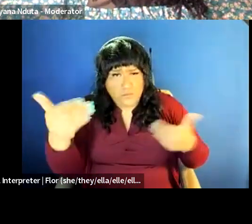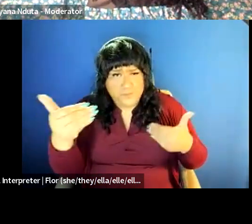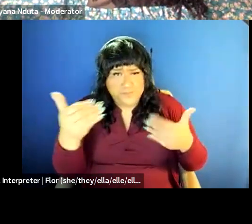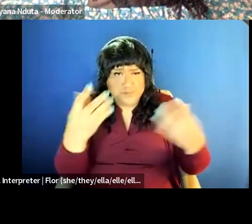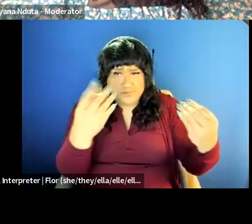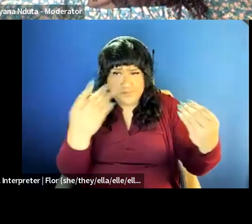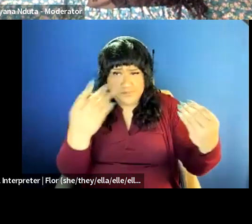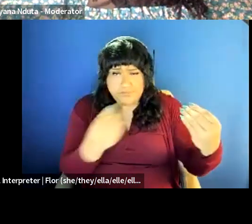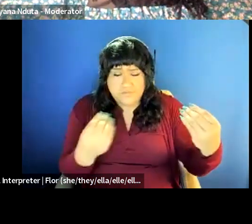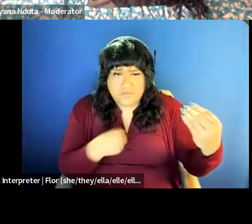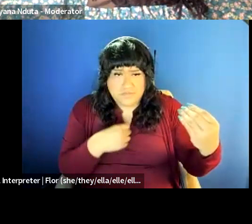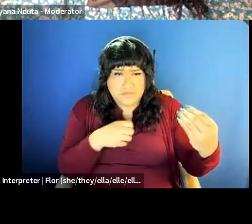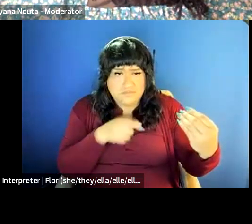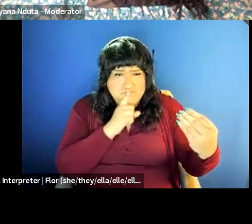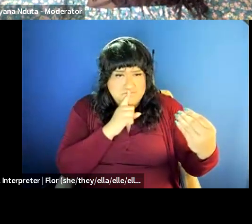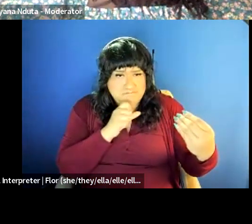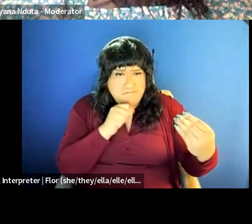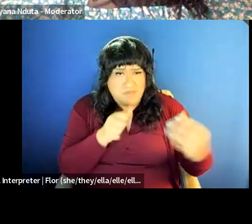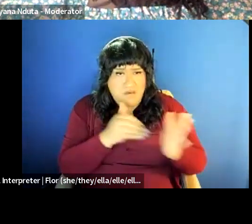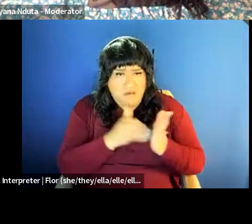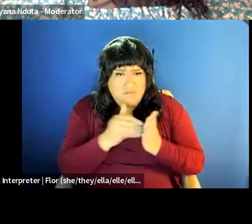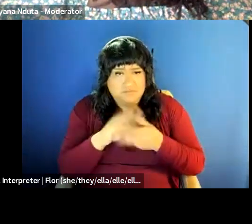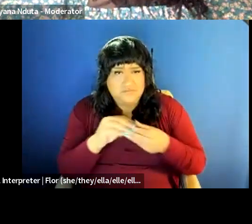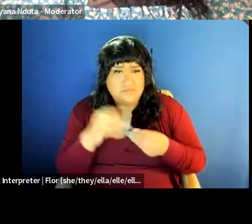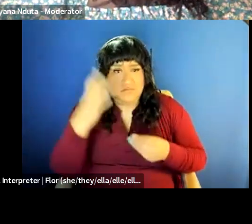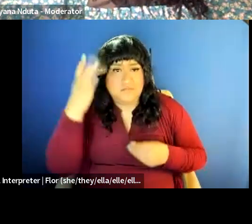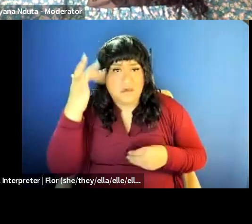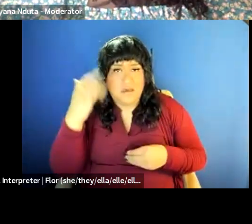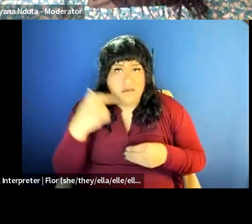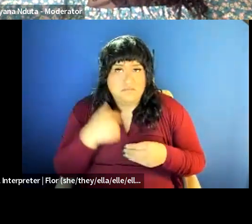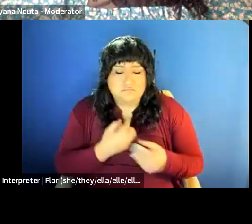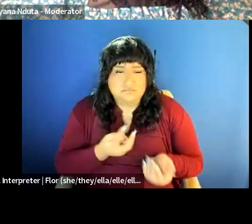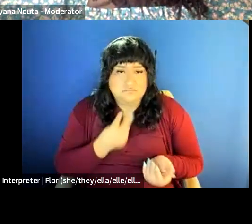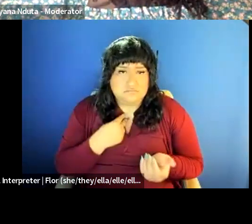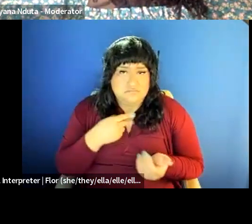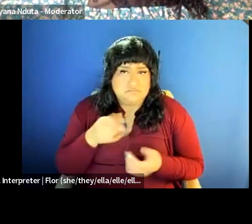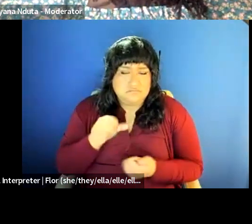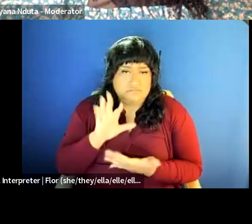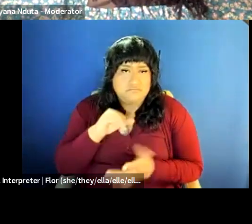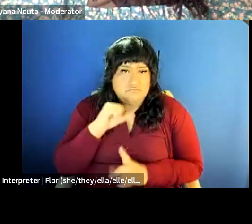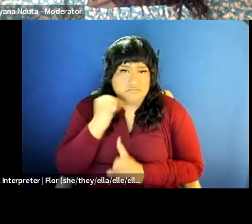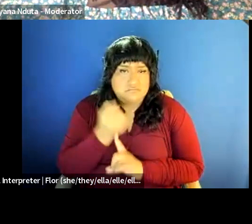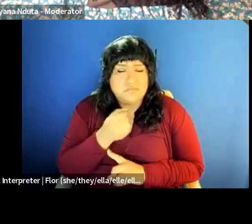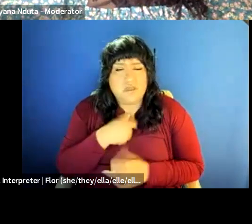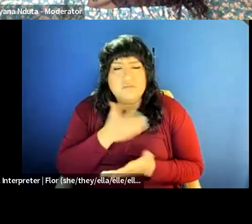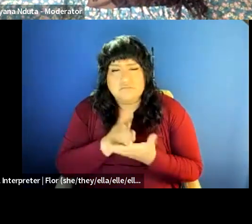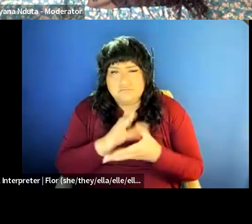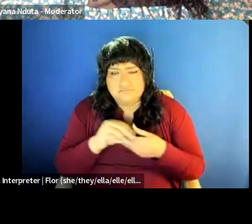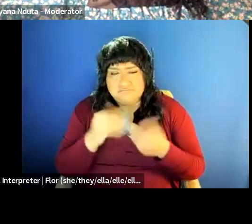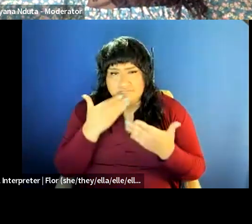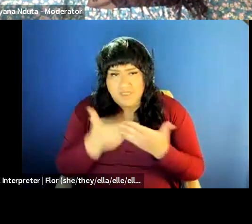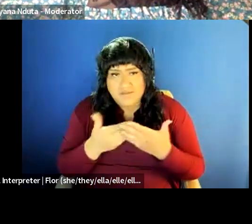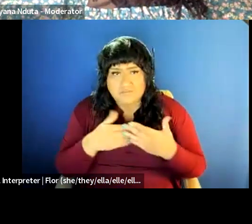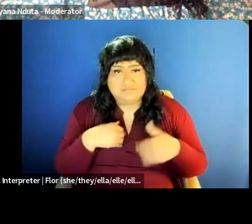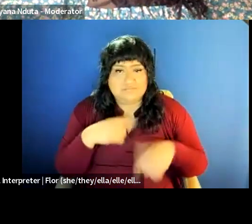not oftentimes saying it, you know, for a risk of falling on the sword. So anyway, I'll stop there. Thanks. I can't tell you what to do.